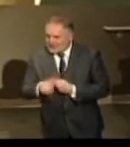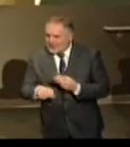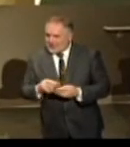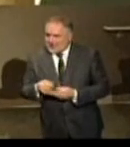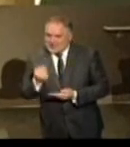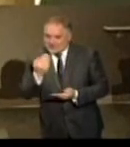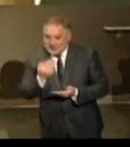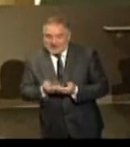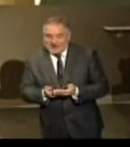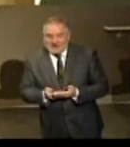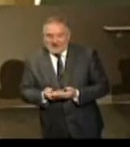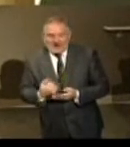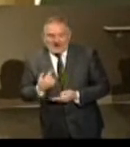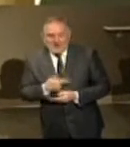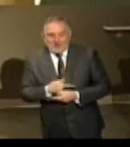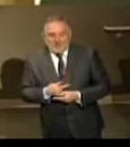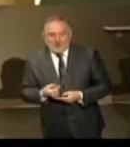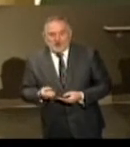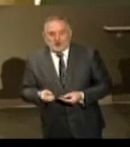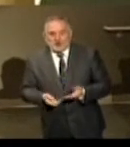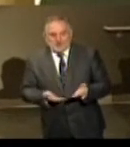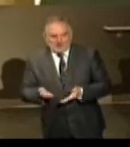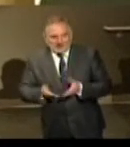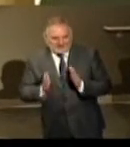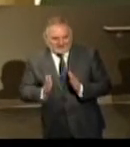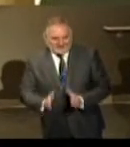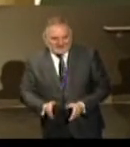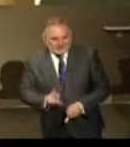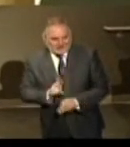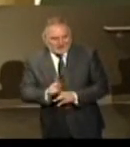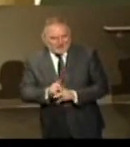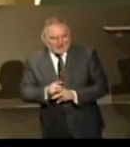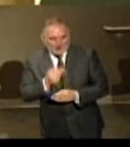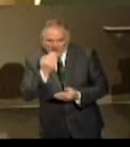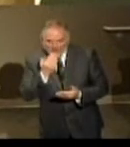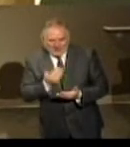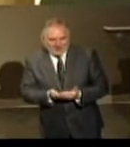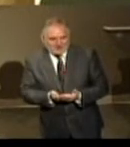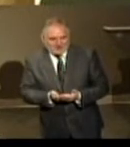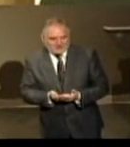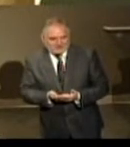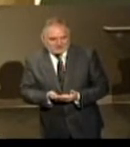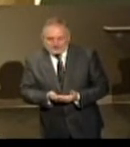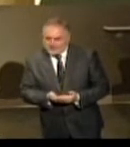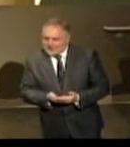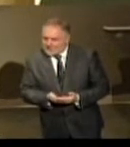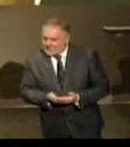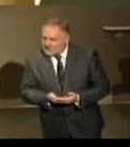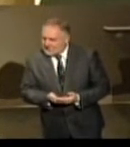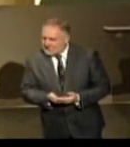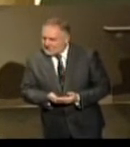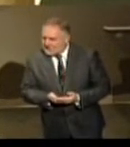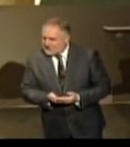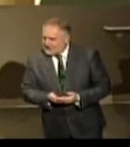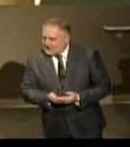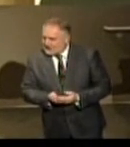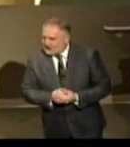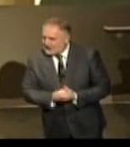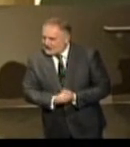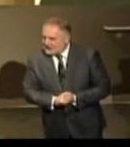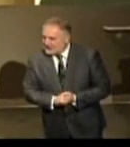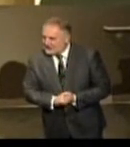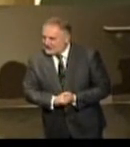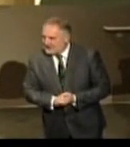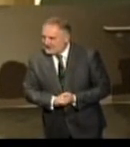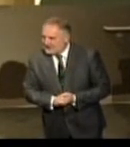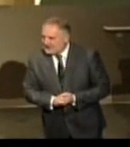we're stewards of that good. Now, hang on for a second. A lot of Baptists get so upset when a preacher wants us to talk about this stuff, but it's good for